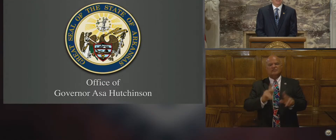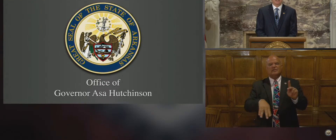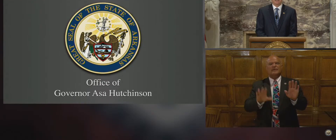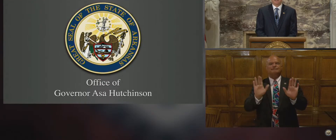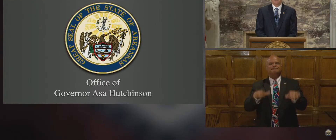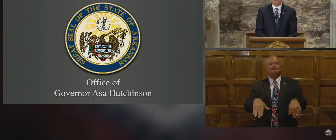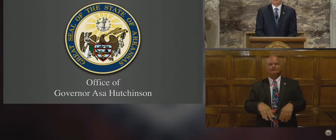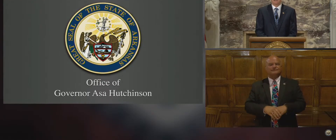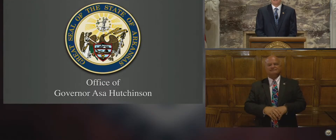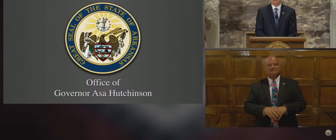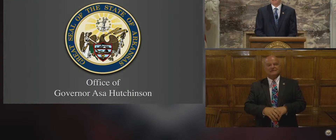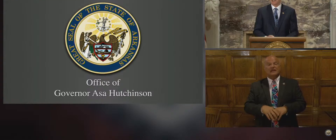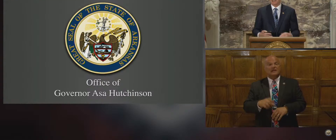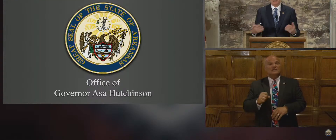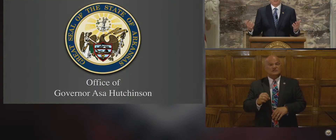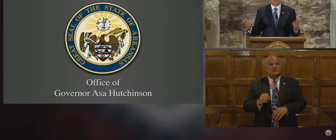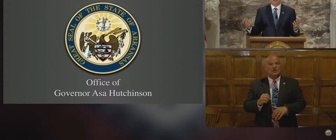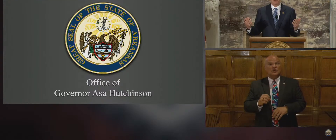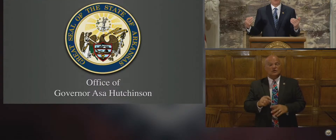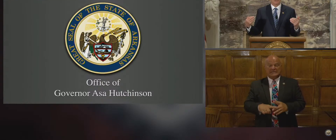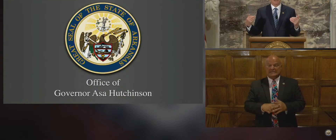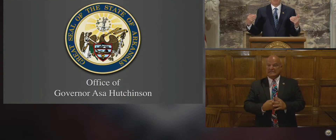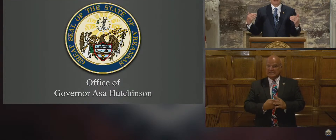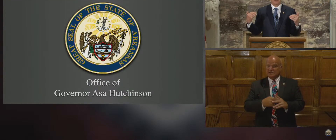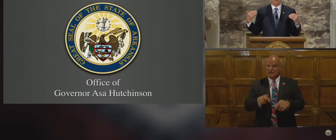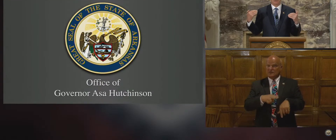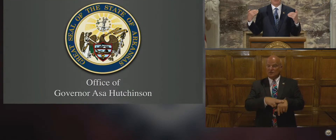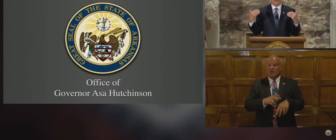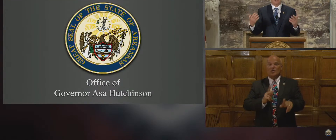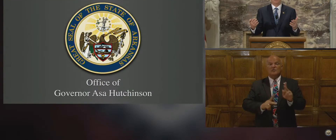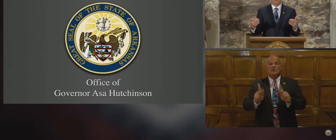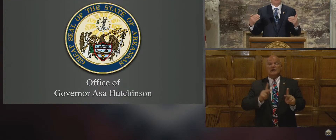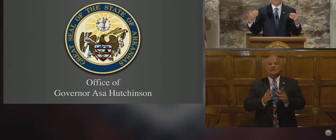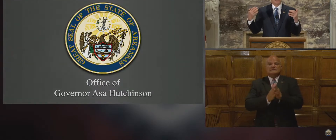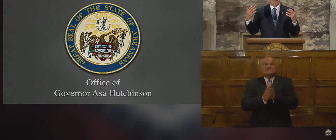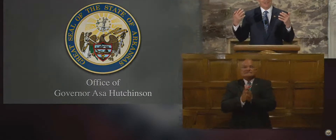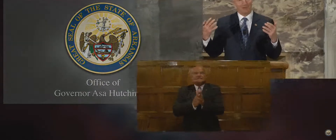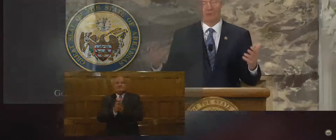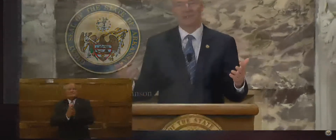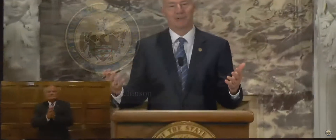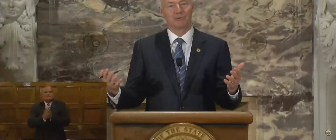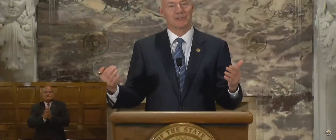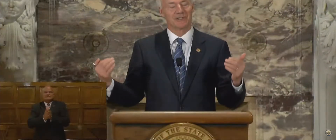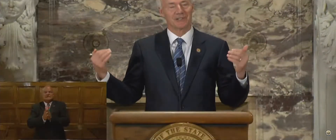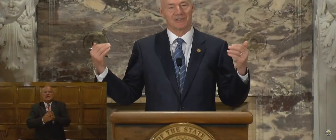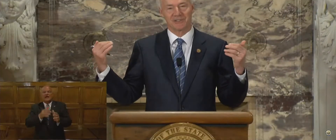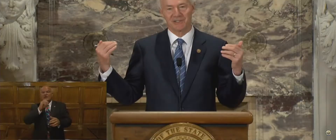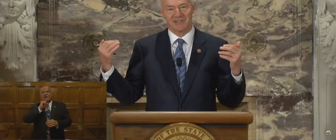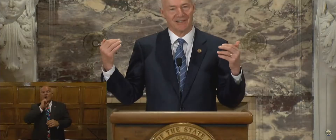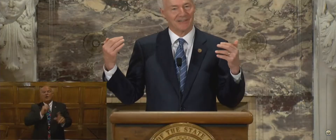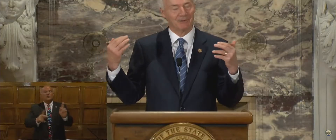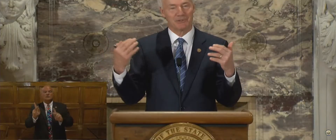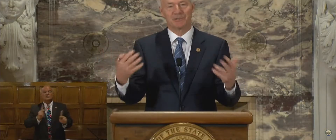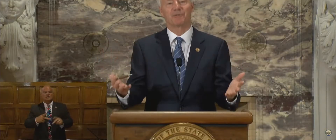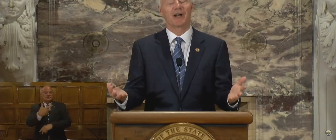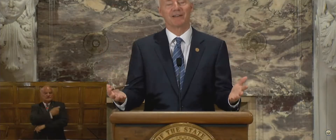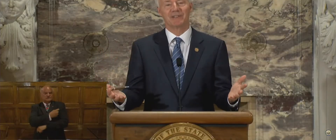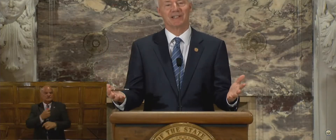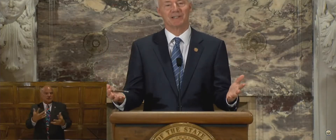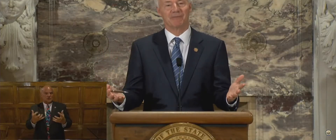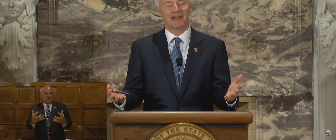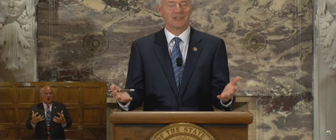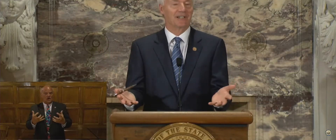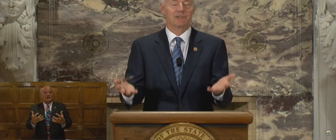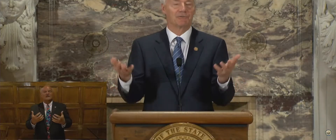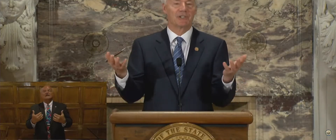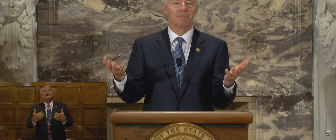as much. And initially, of course, everybody who is anxious, and of course the older citizens, there was a drive